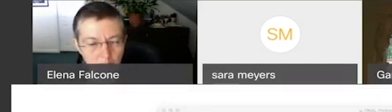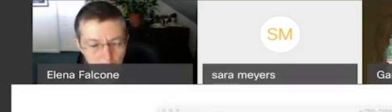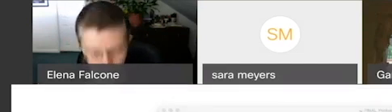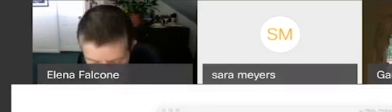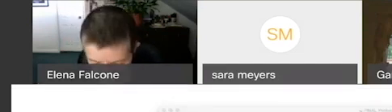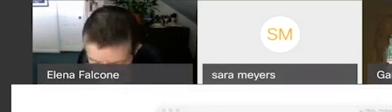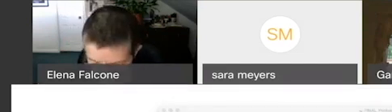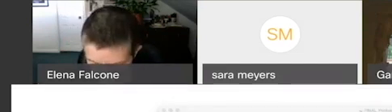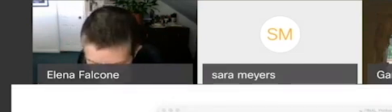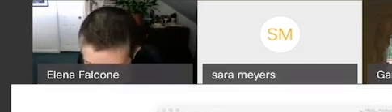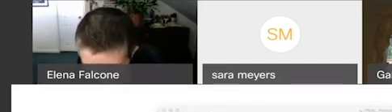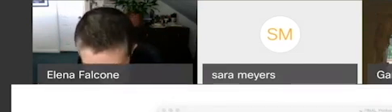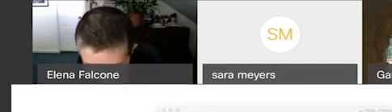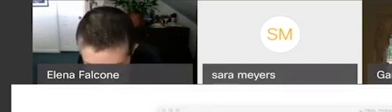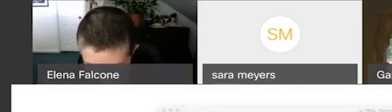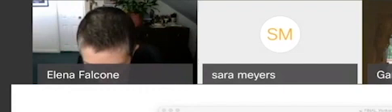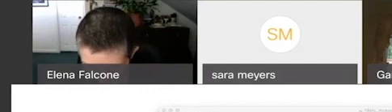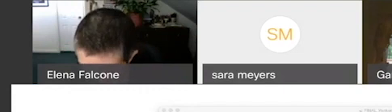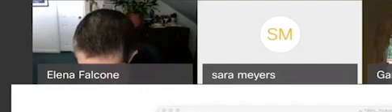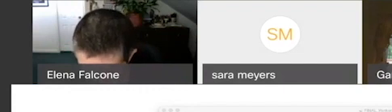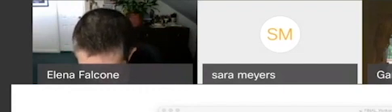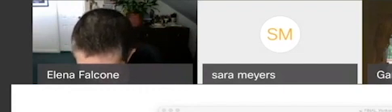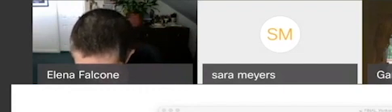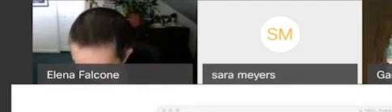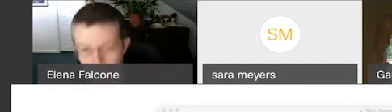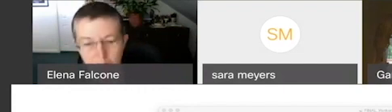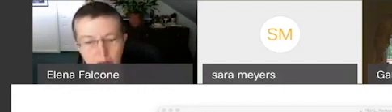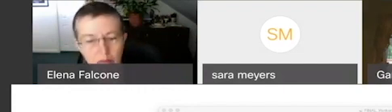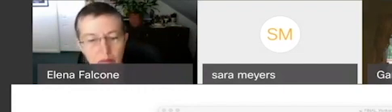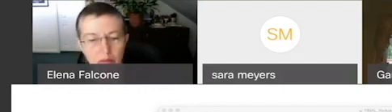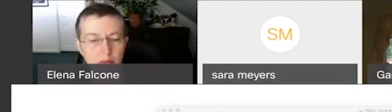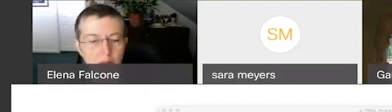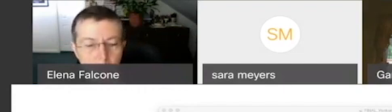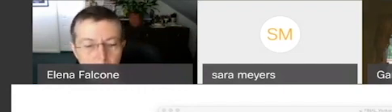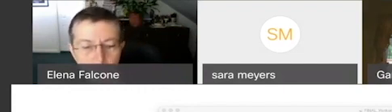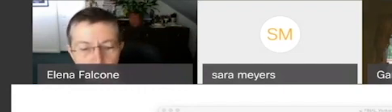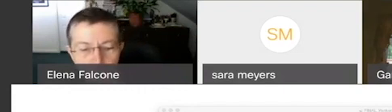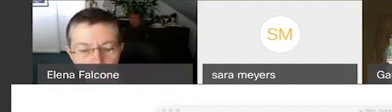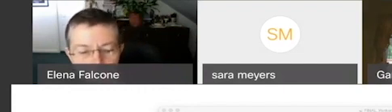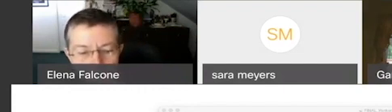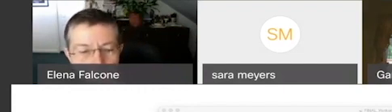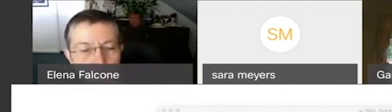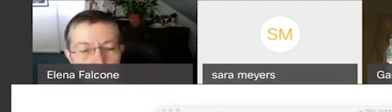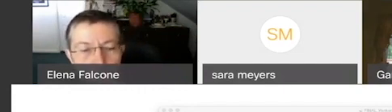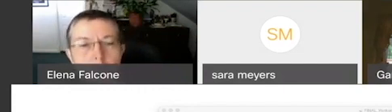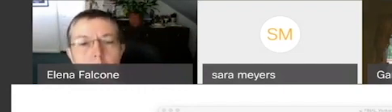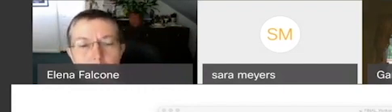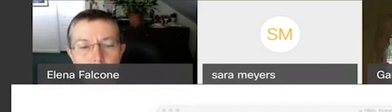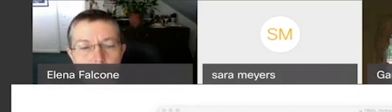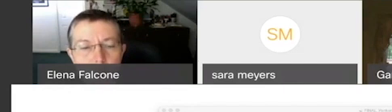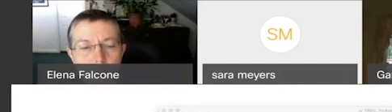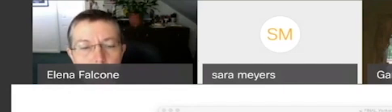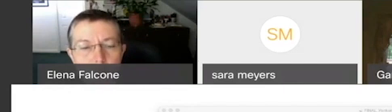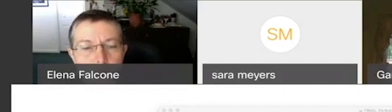if you're getting 24 hours of care and they suddenly say, well, you're not appropriate for that, where are you going to go? All right. And the fear is